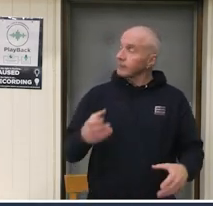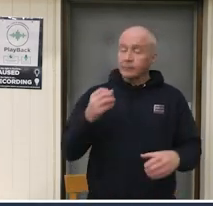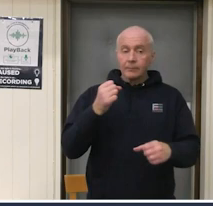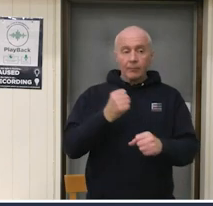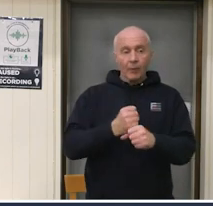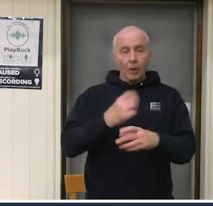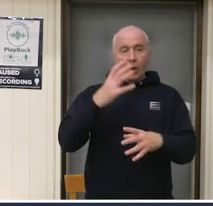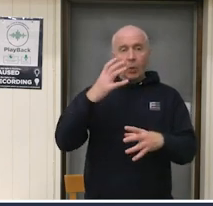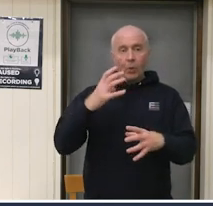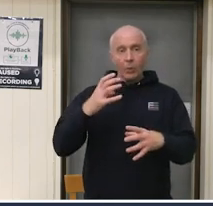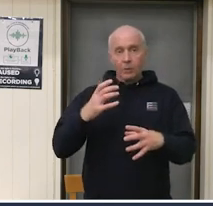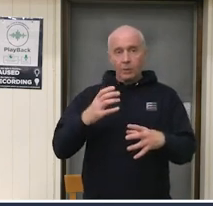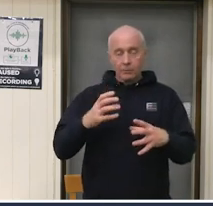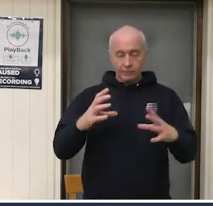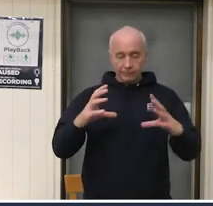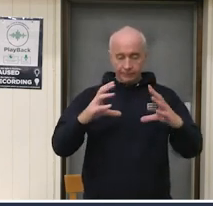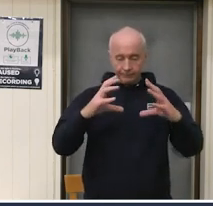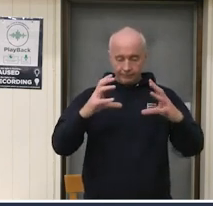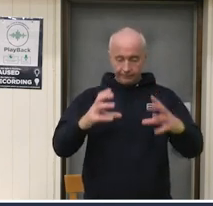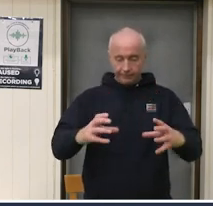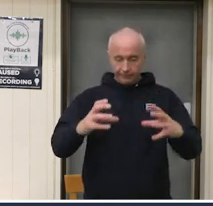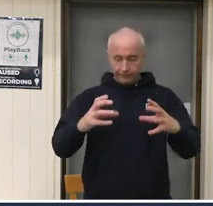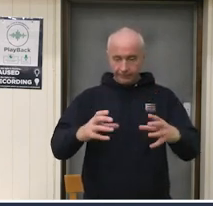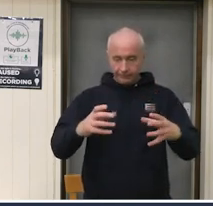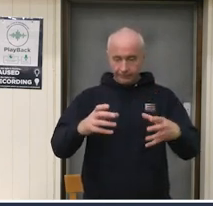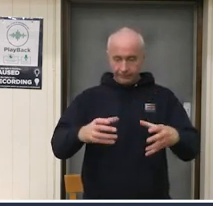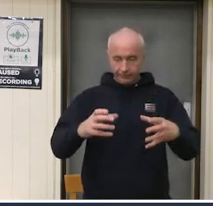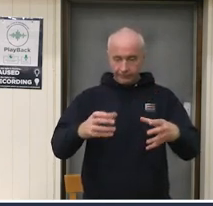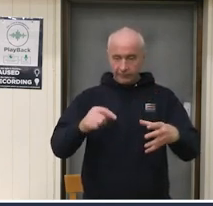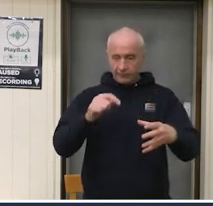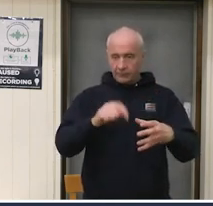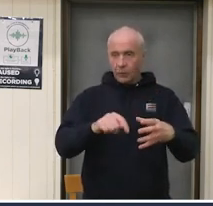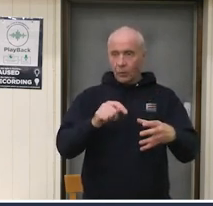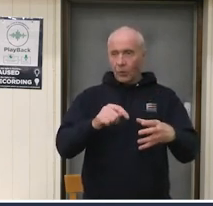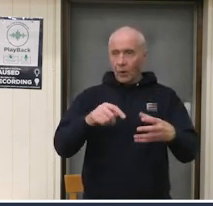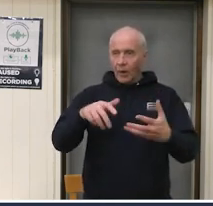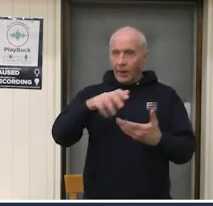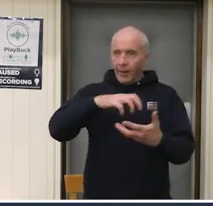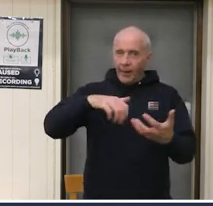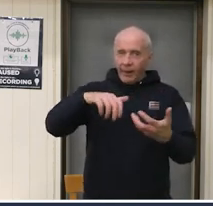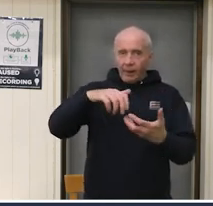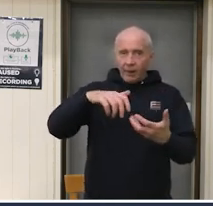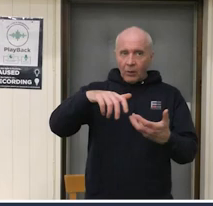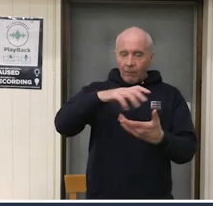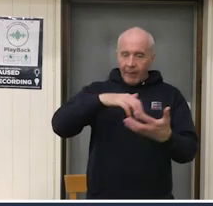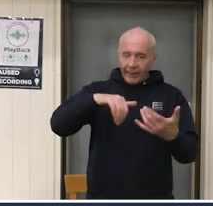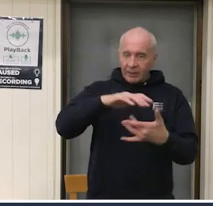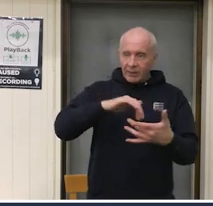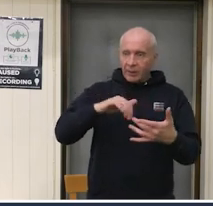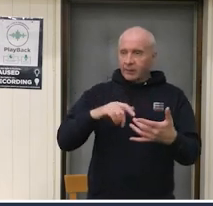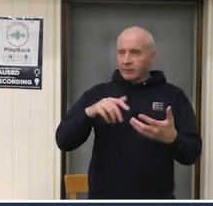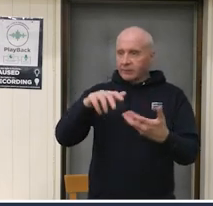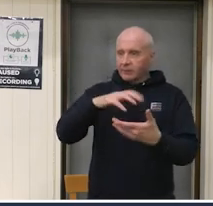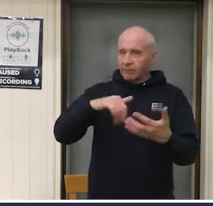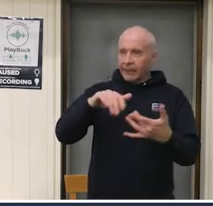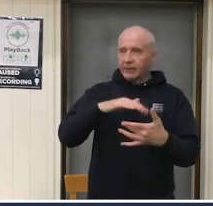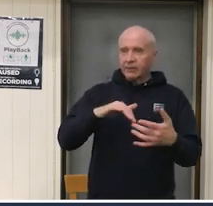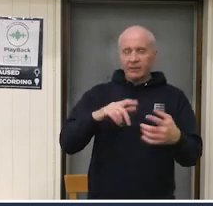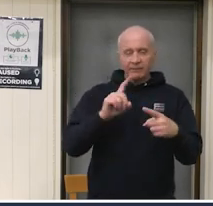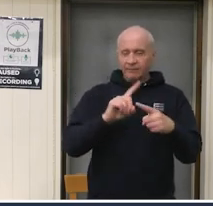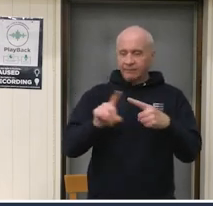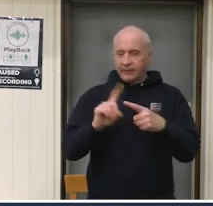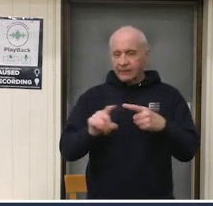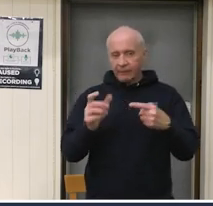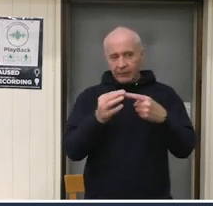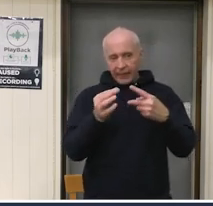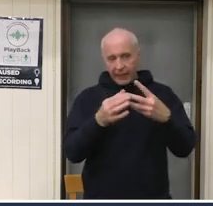here. Or some mix, it says cocktail here, that sounds a lot more interesting than it is, it's just a multiple element